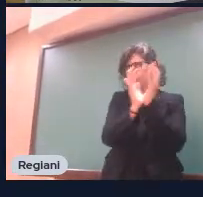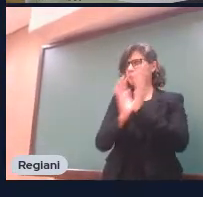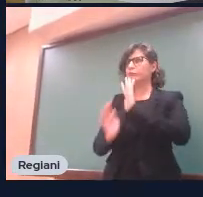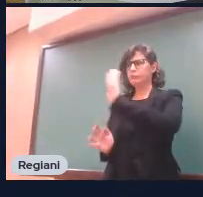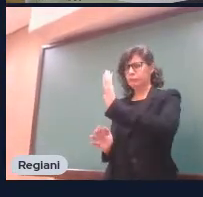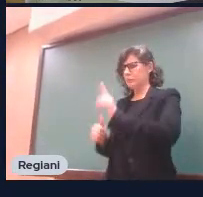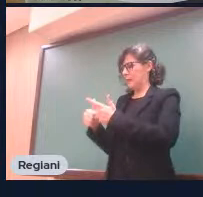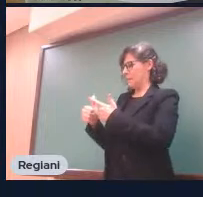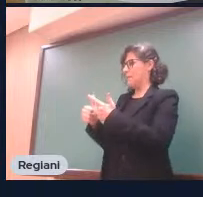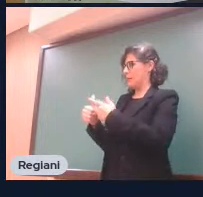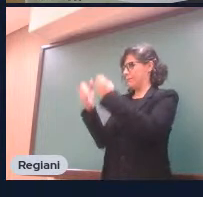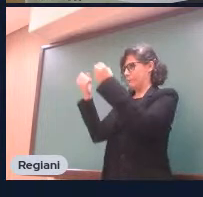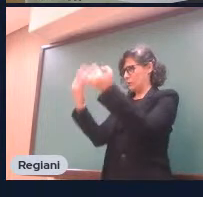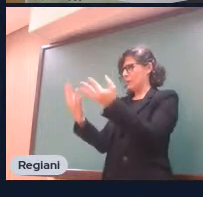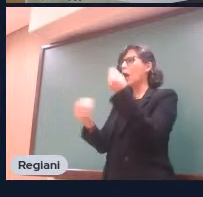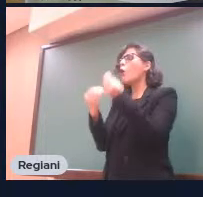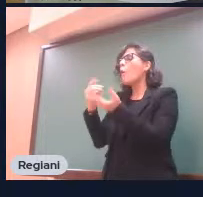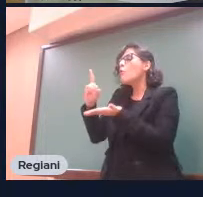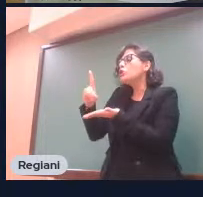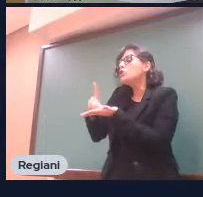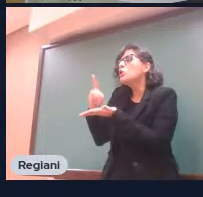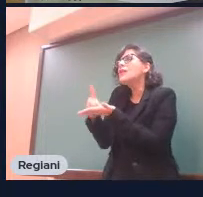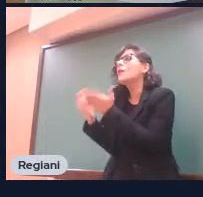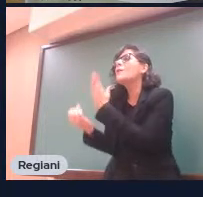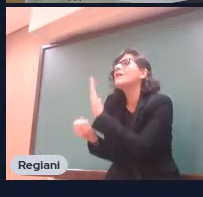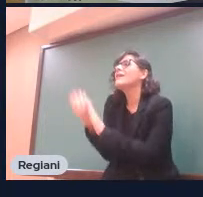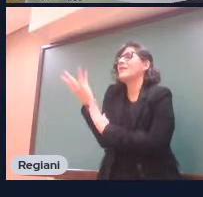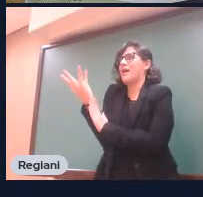the dictionary making process.